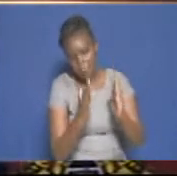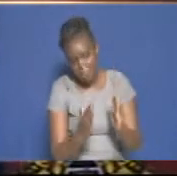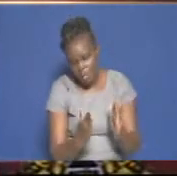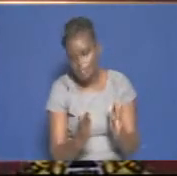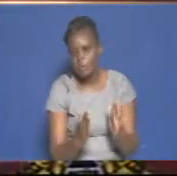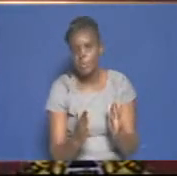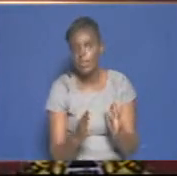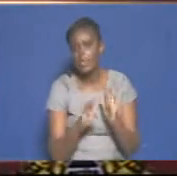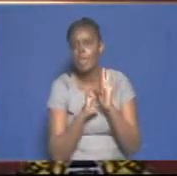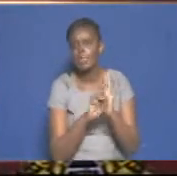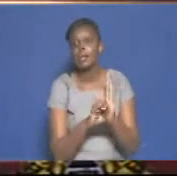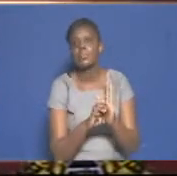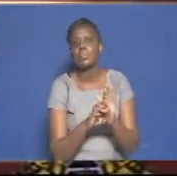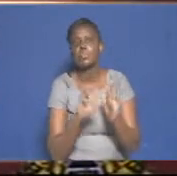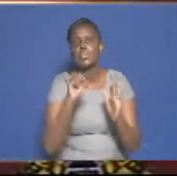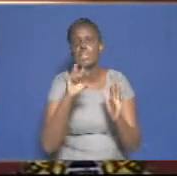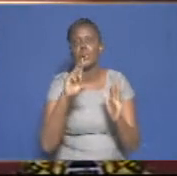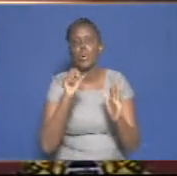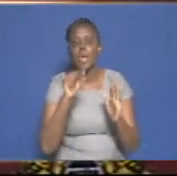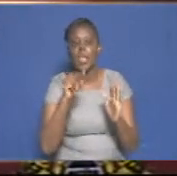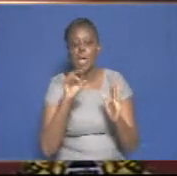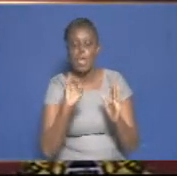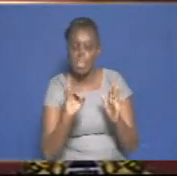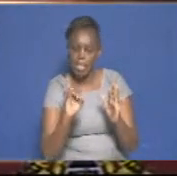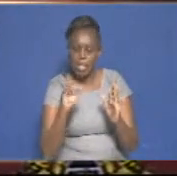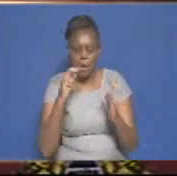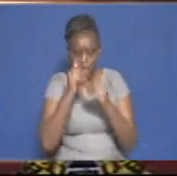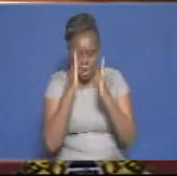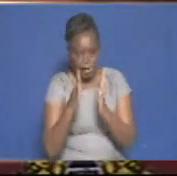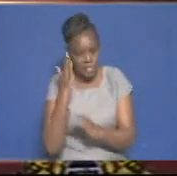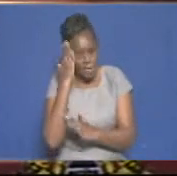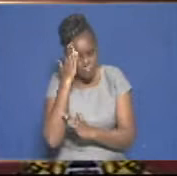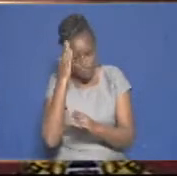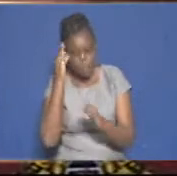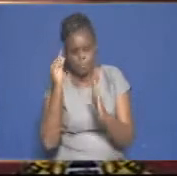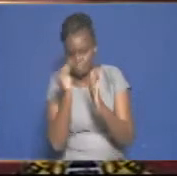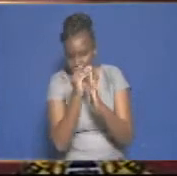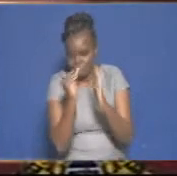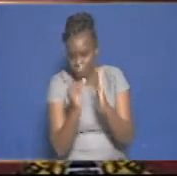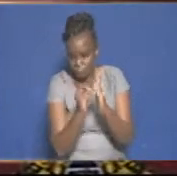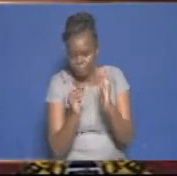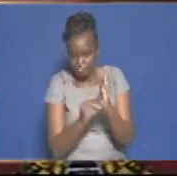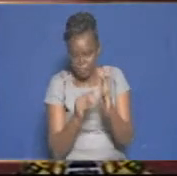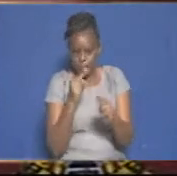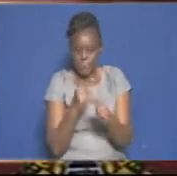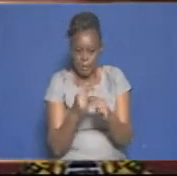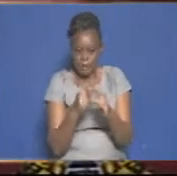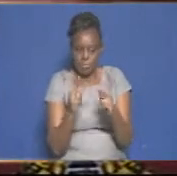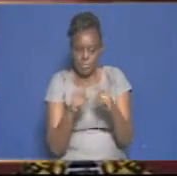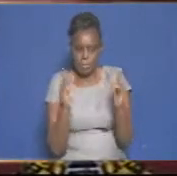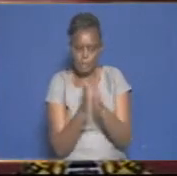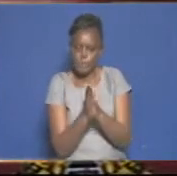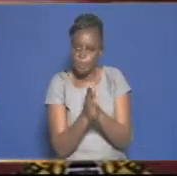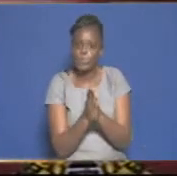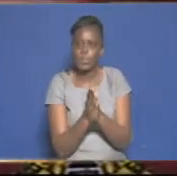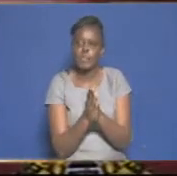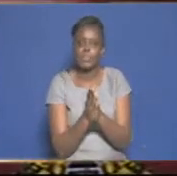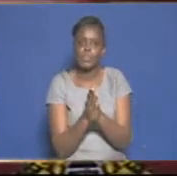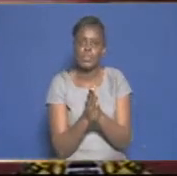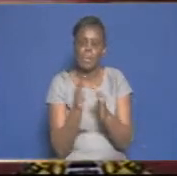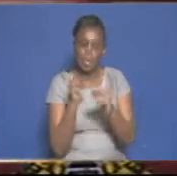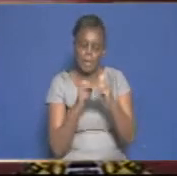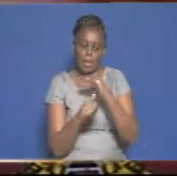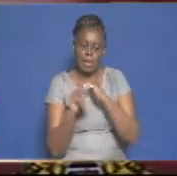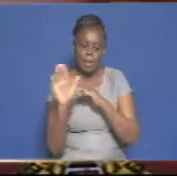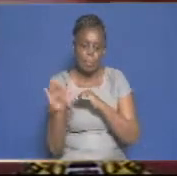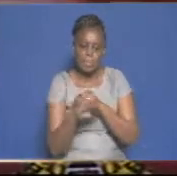for example, as a speaker. So that these leaders are recognized. So Jakoya, I think to start with, we can, through the Parliament